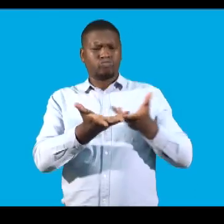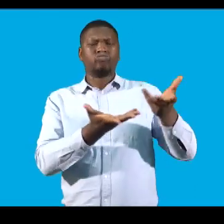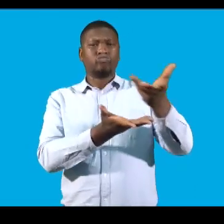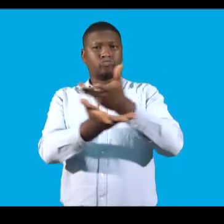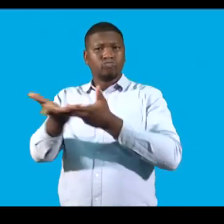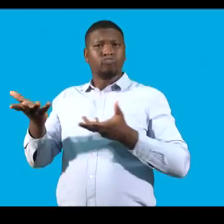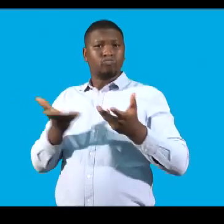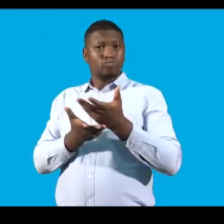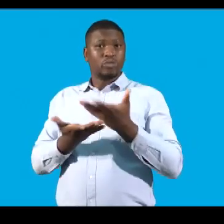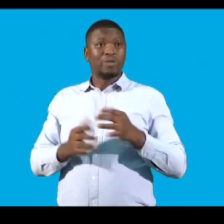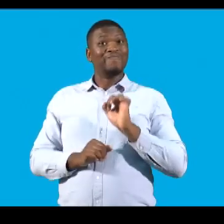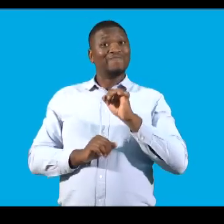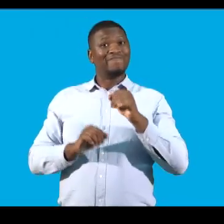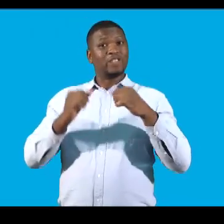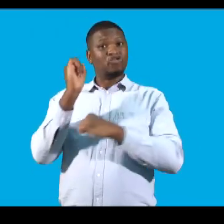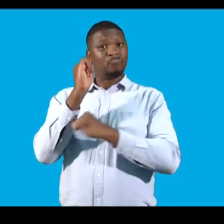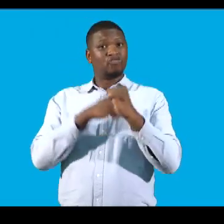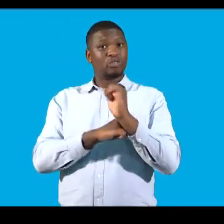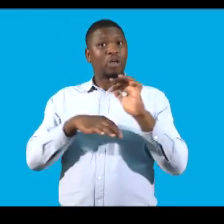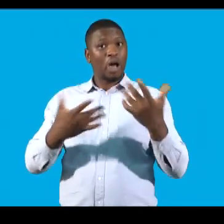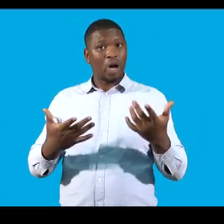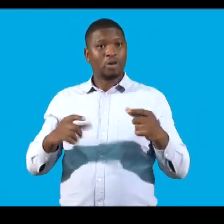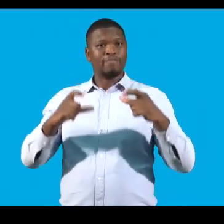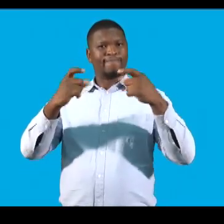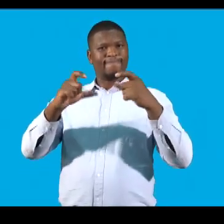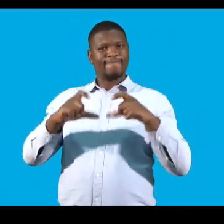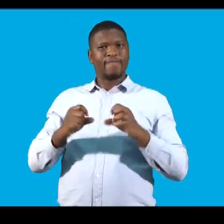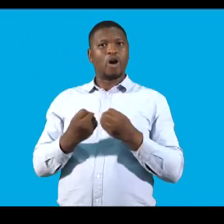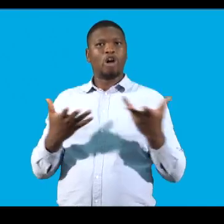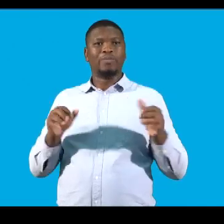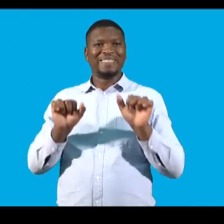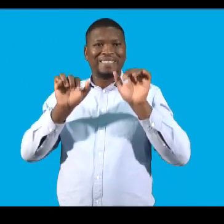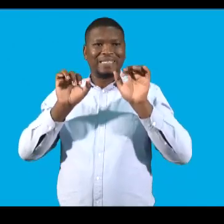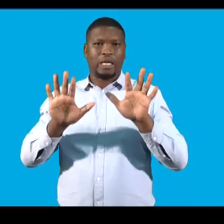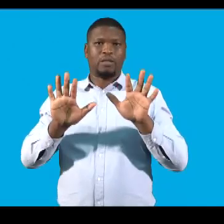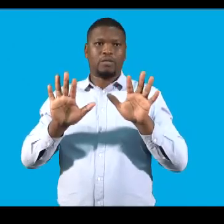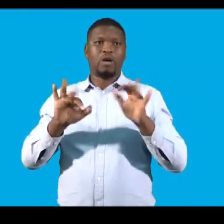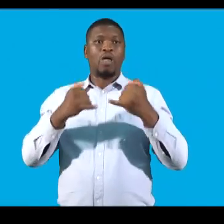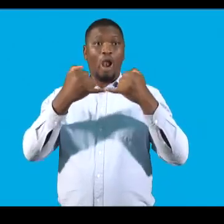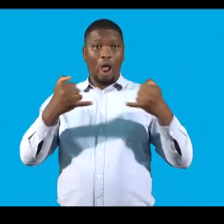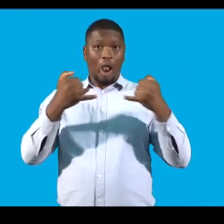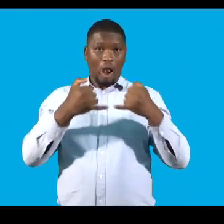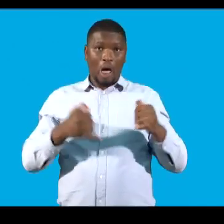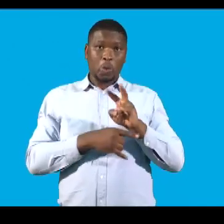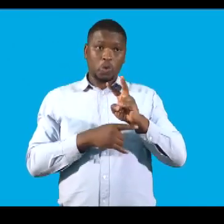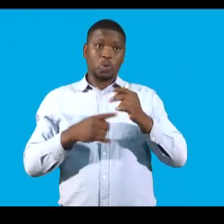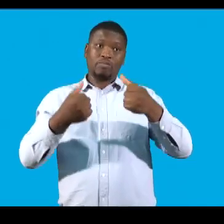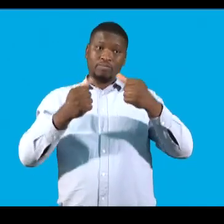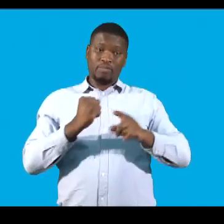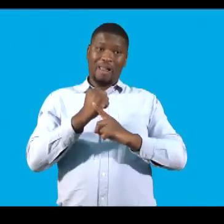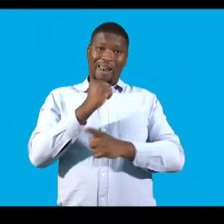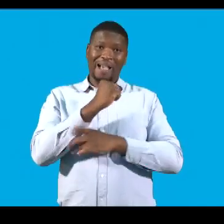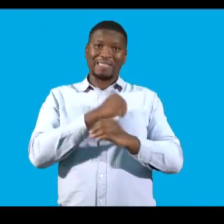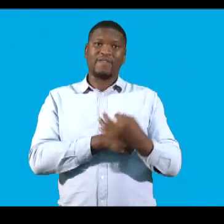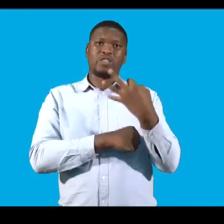10 stanzas in this poem and 9 stanzas of 2 lines. The last stanza has 3